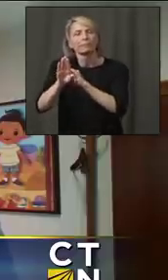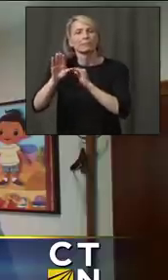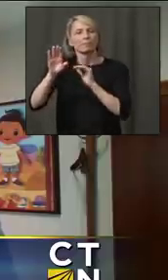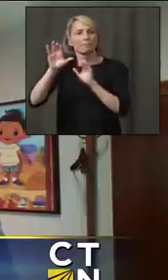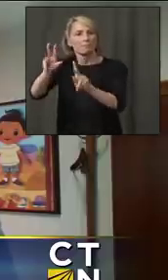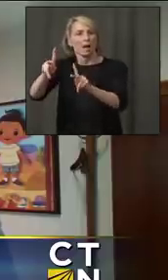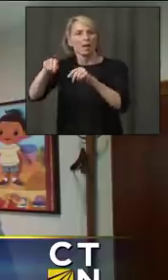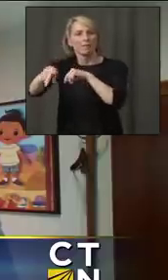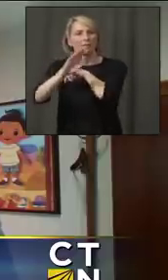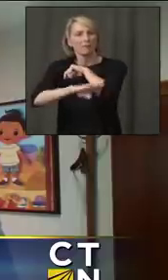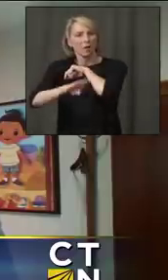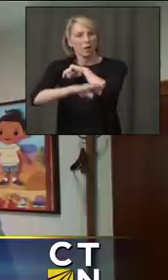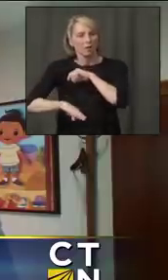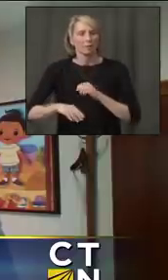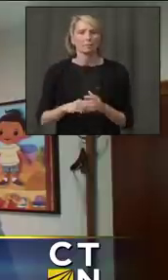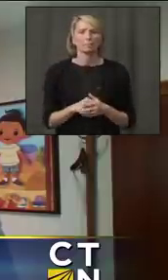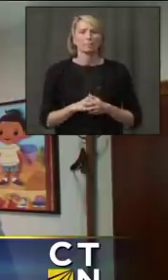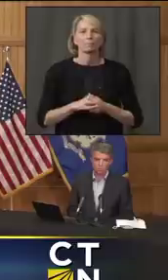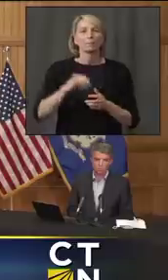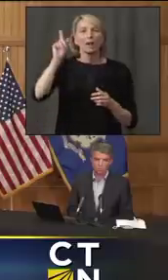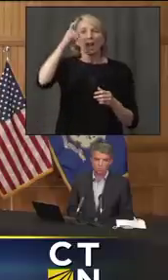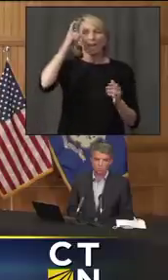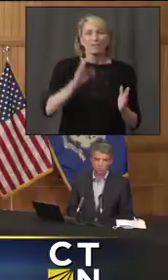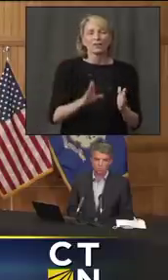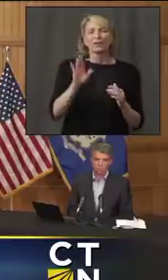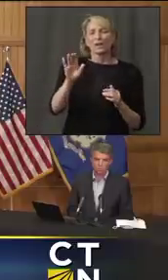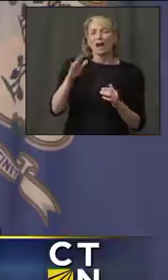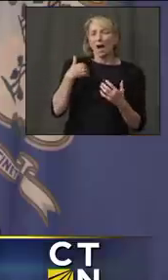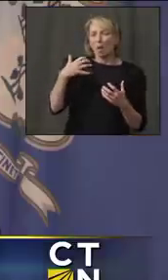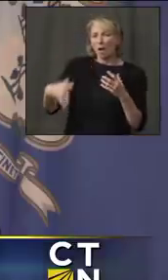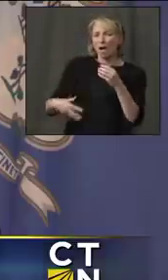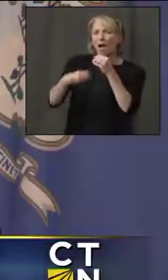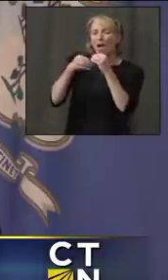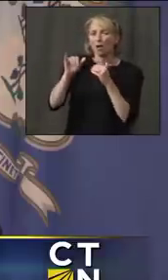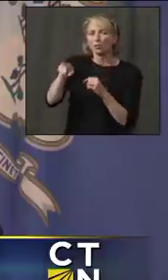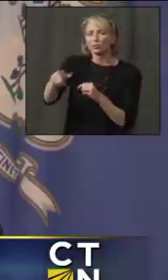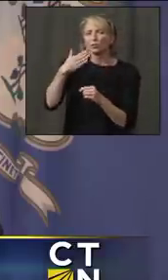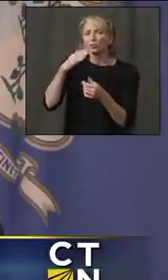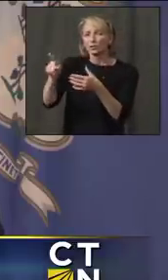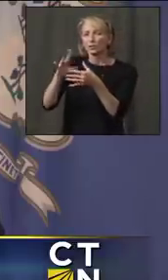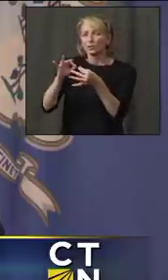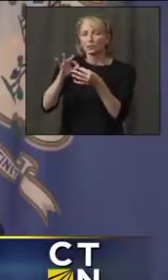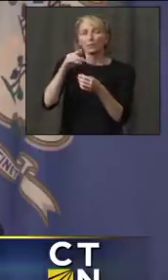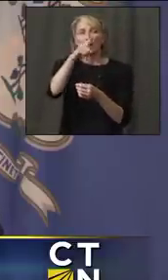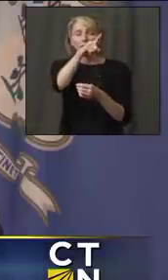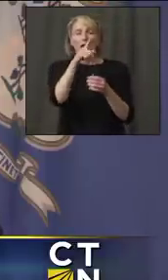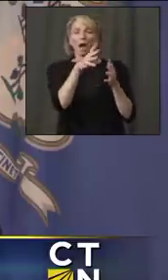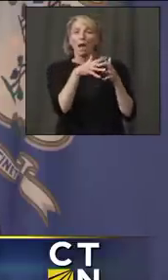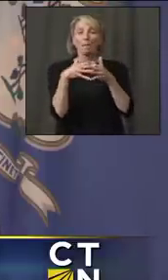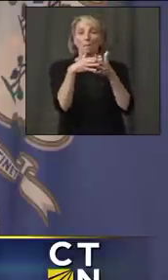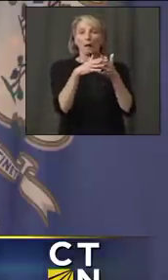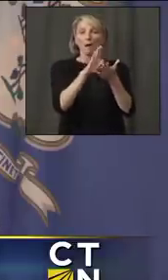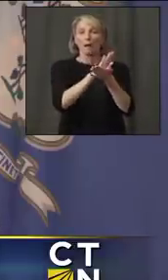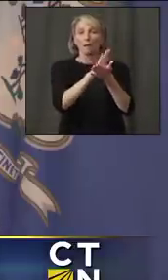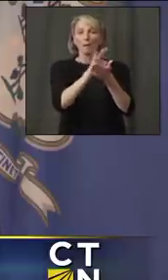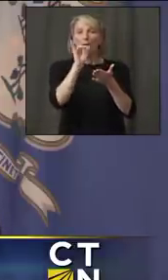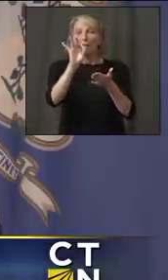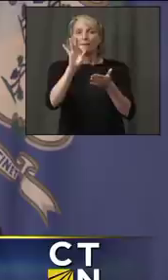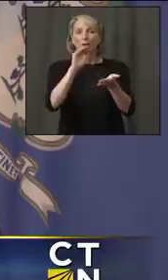forward. Yeah, can I just add to that? Because that's a very good point, Miguel, you made about the American Academy of Pediatrics. It sort